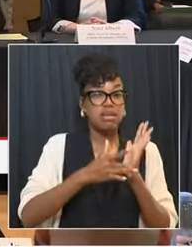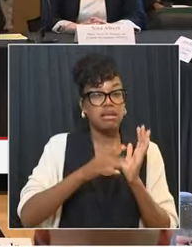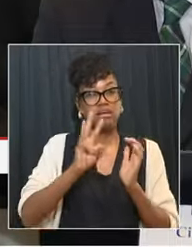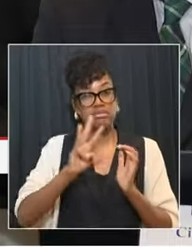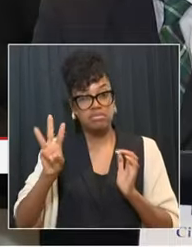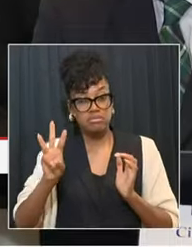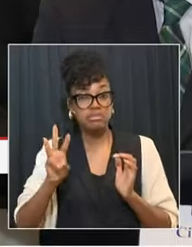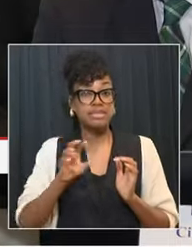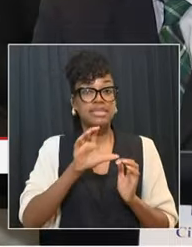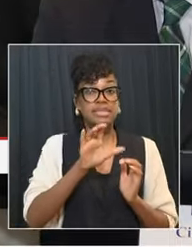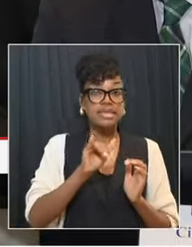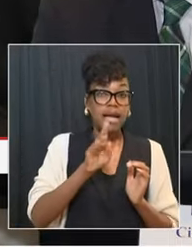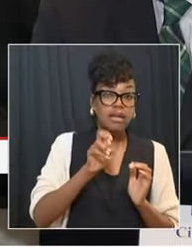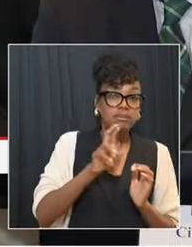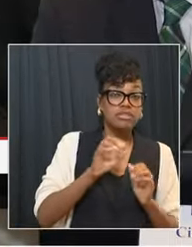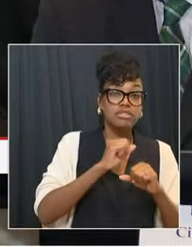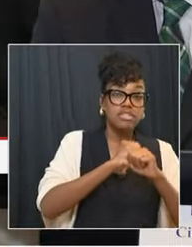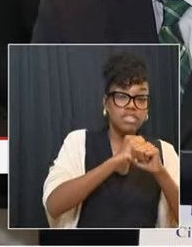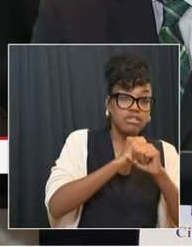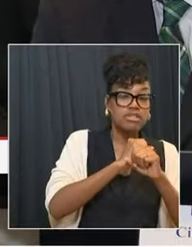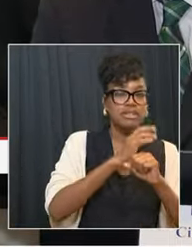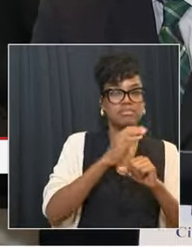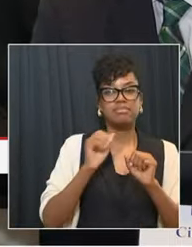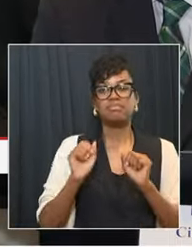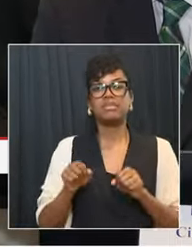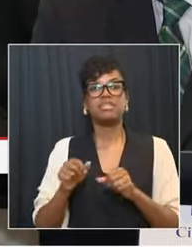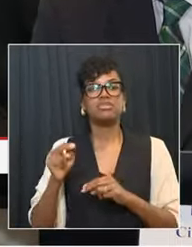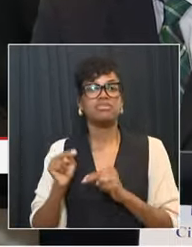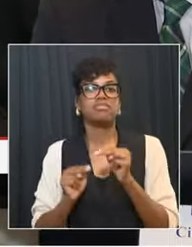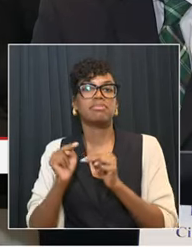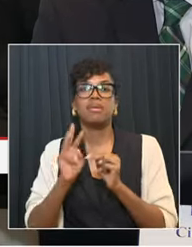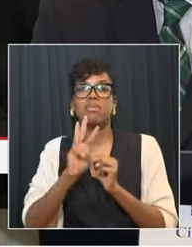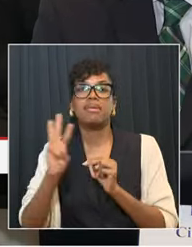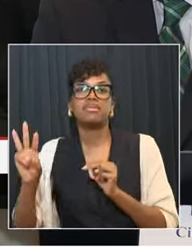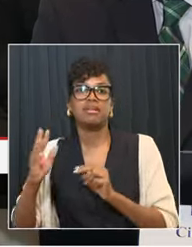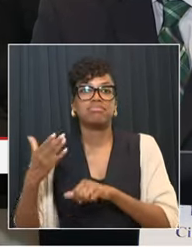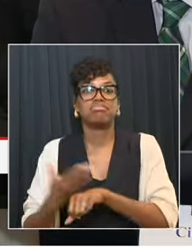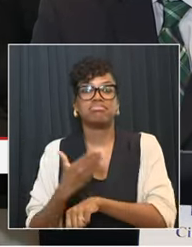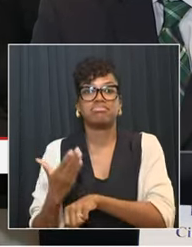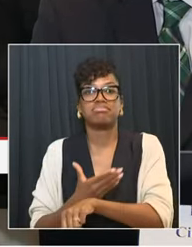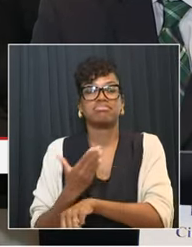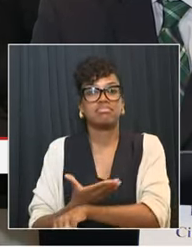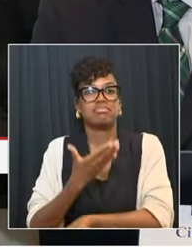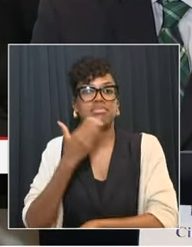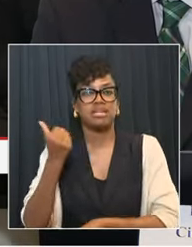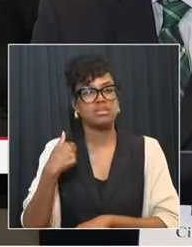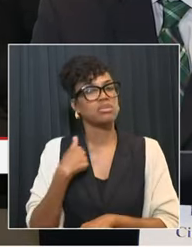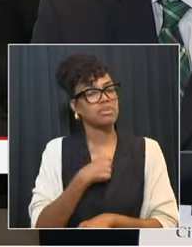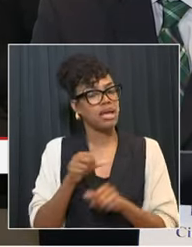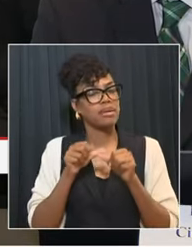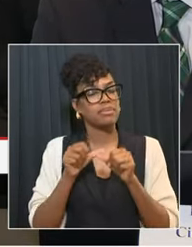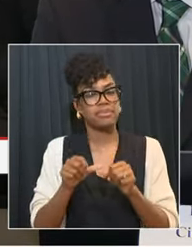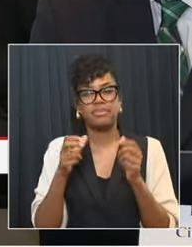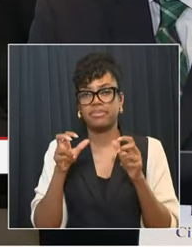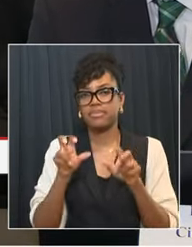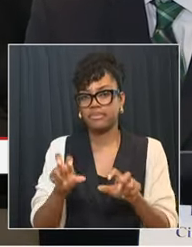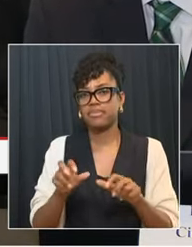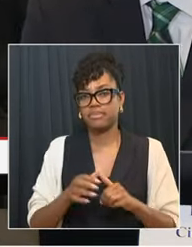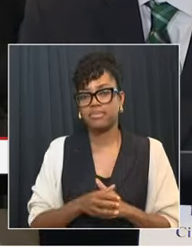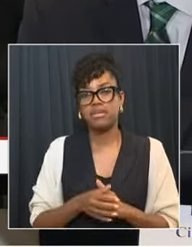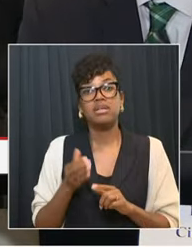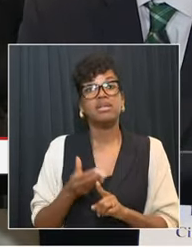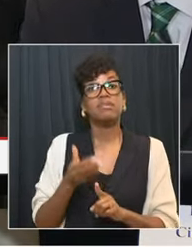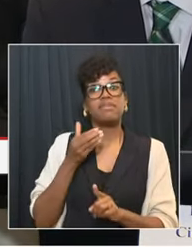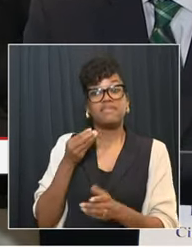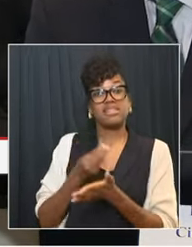cybersecurity standpoint as well as the ability to build out different websites and tools. So we continue the work that was previously